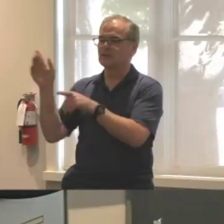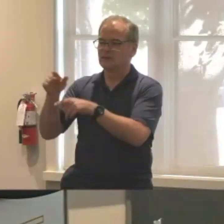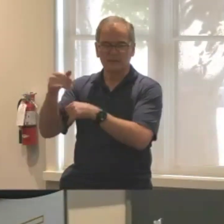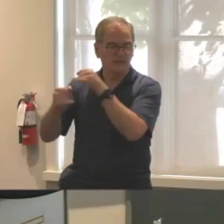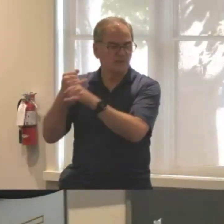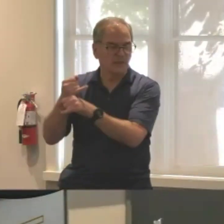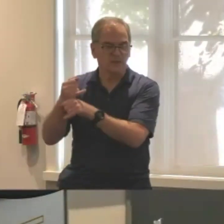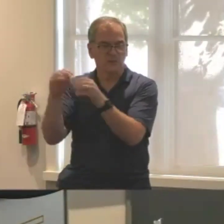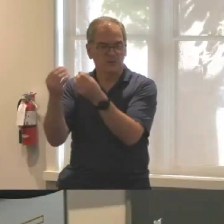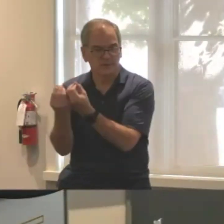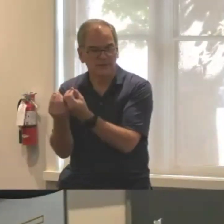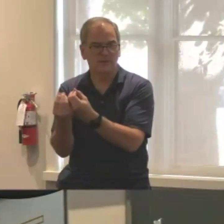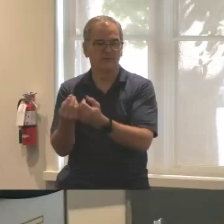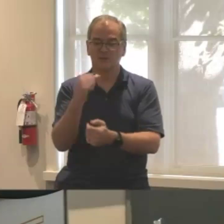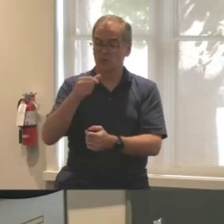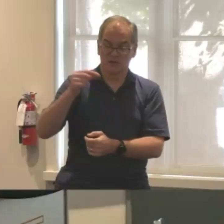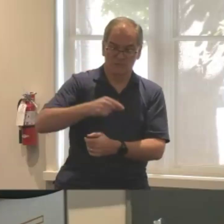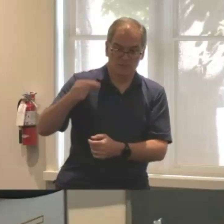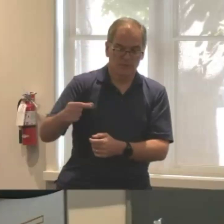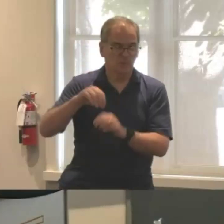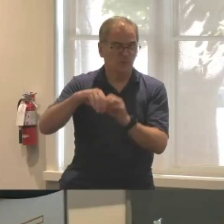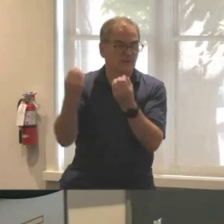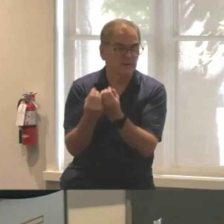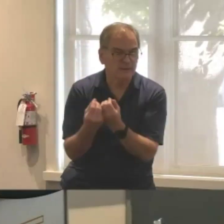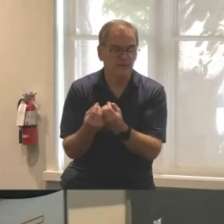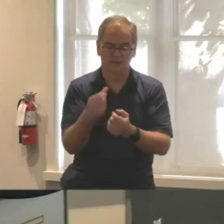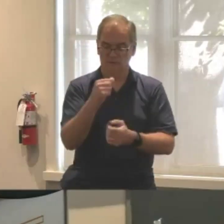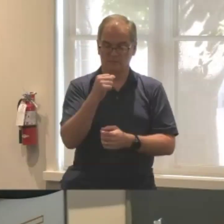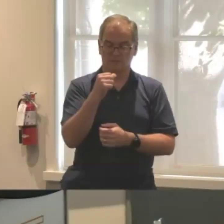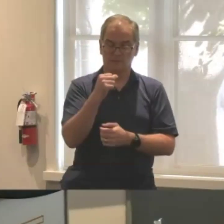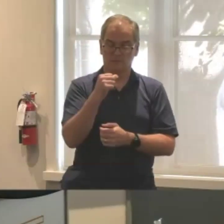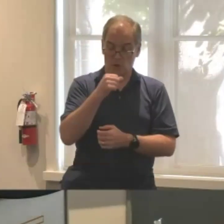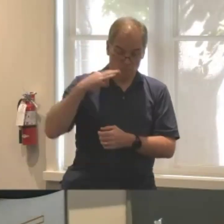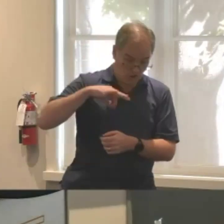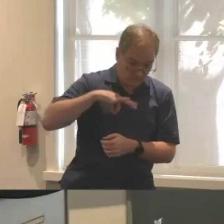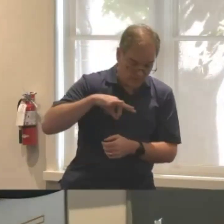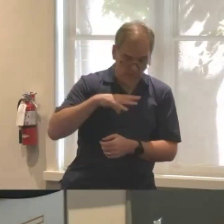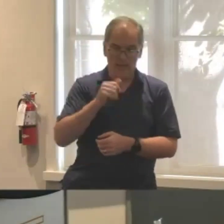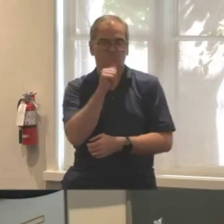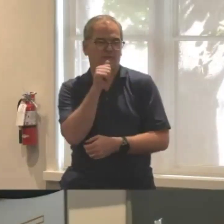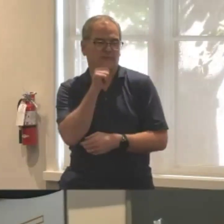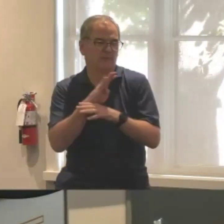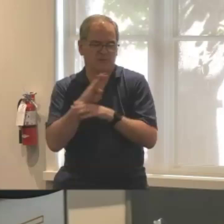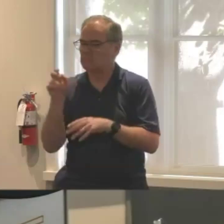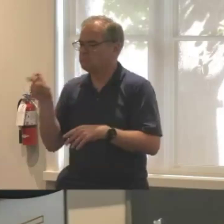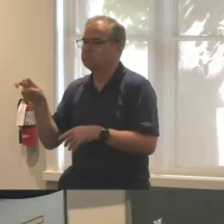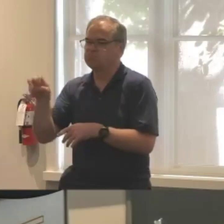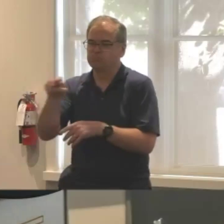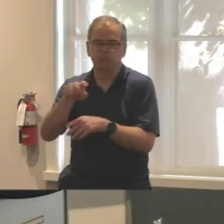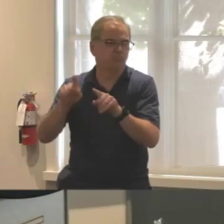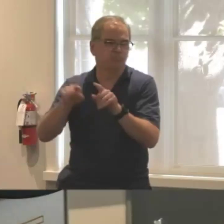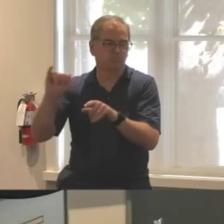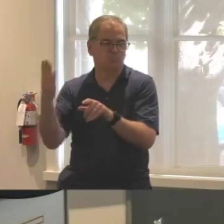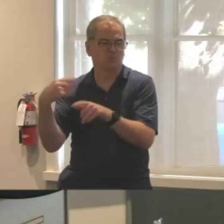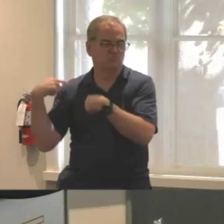non-governmental organizations, nonprofits, and the private sector. Her adaptability and resourcefulness